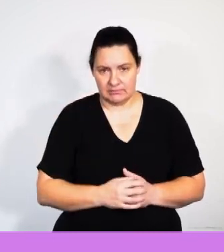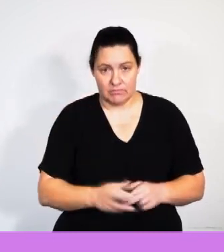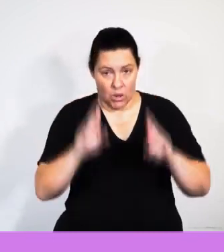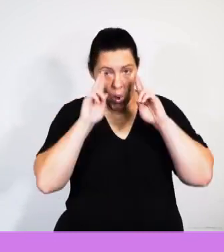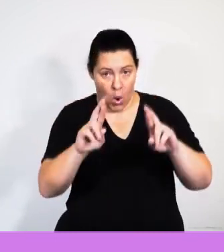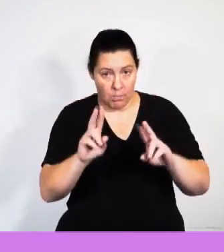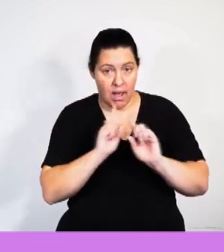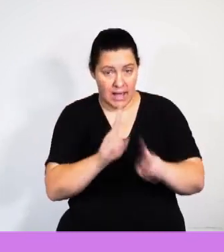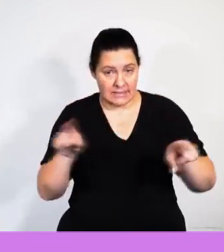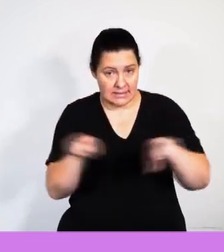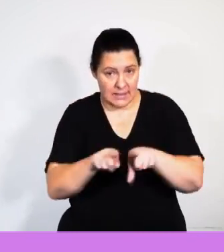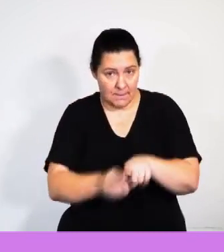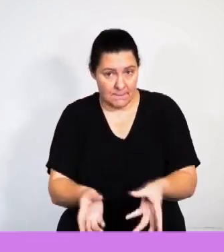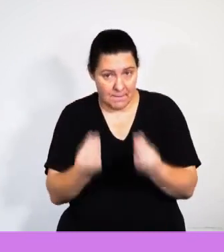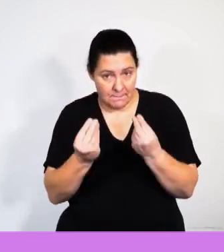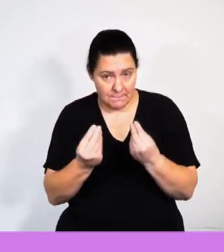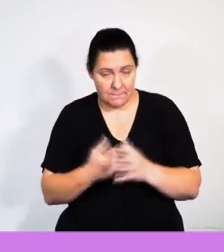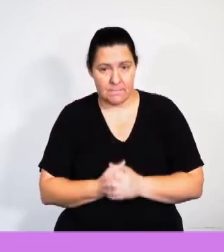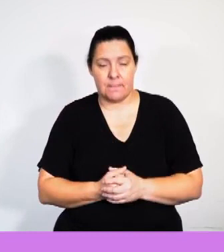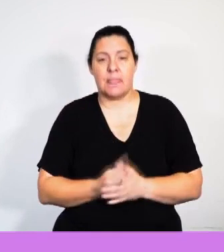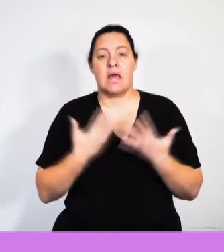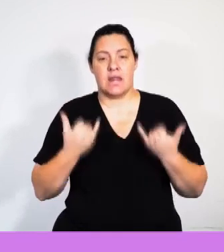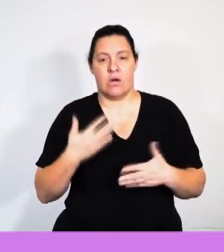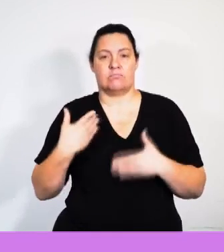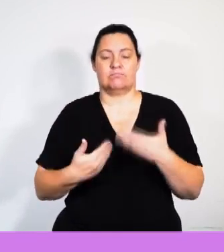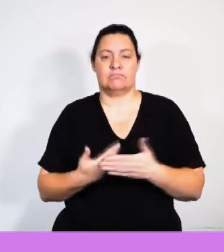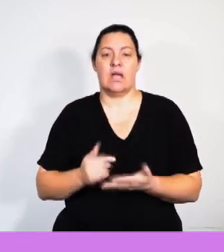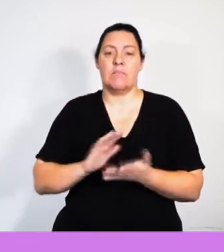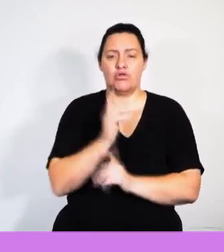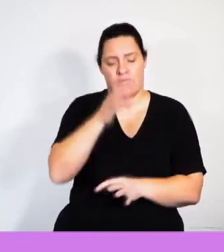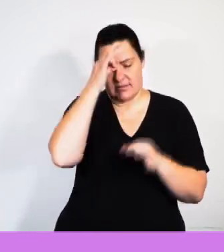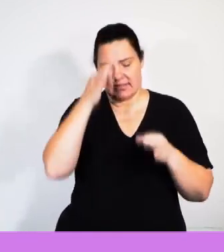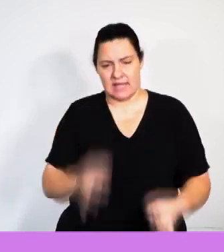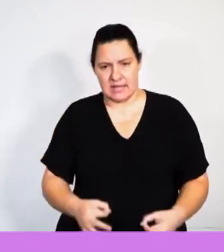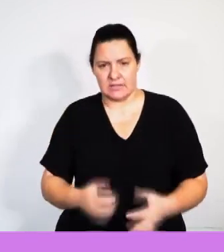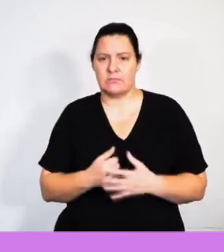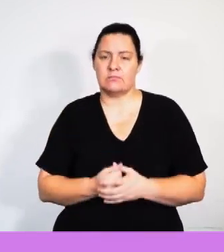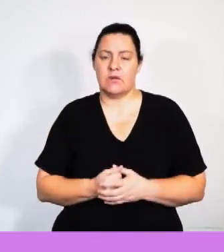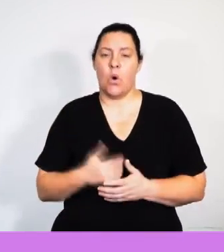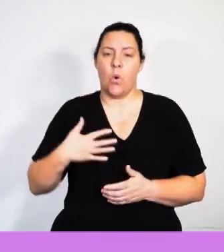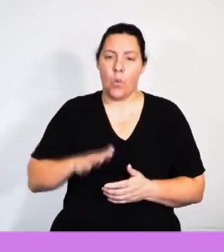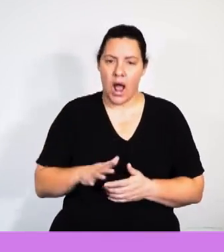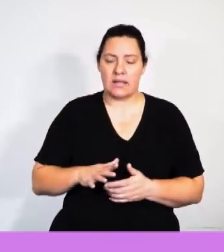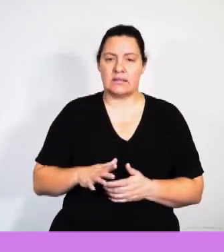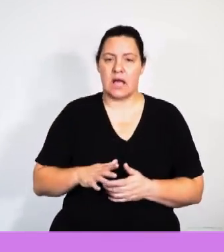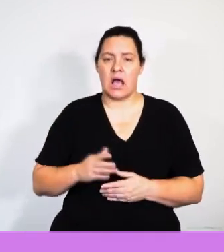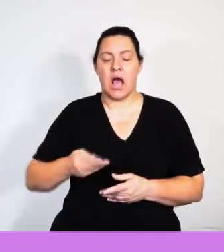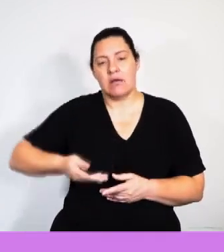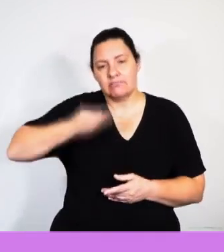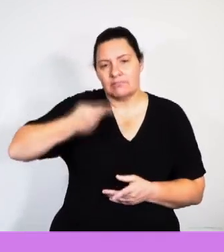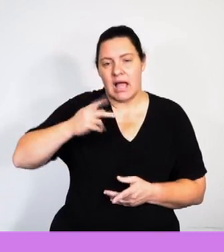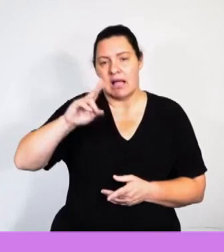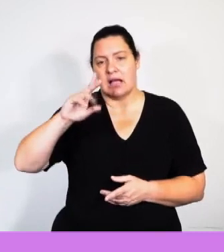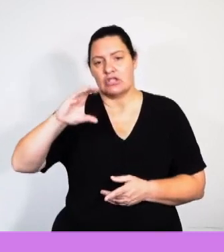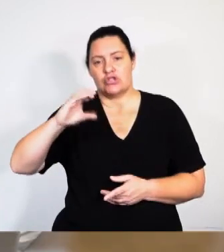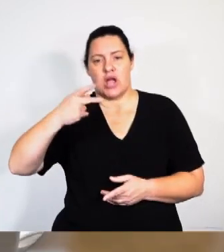kilograms. I hope you got the same answer as mine. Moving along, Precious decided to make a chakalaka recipe.